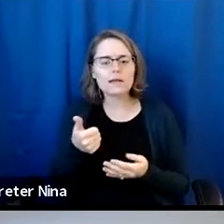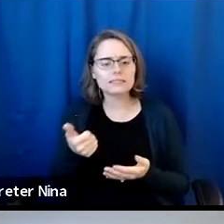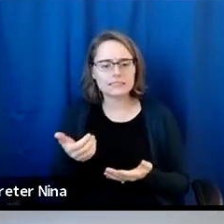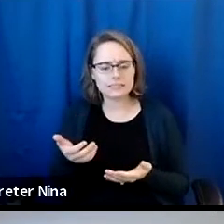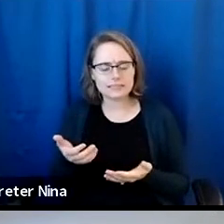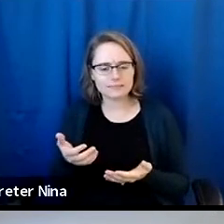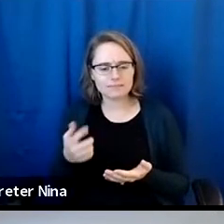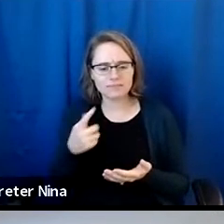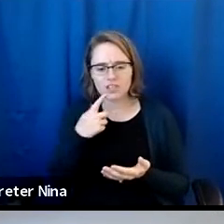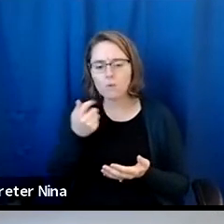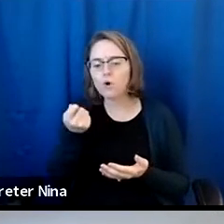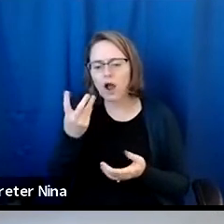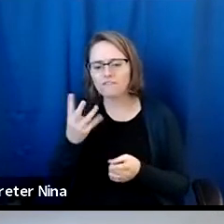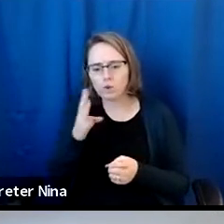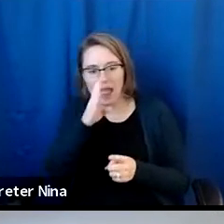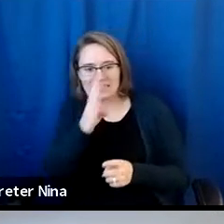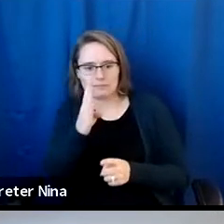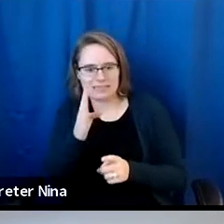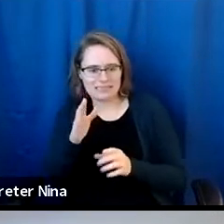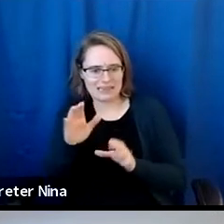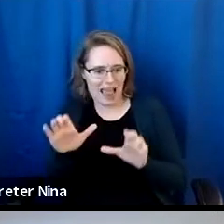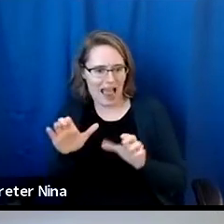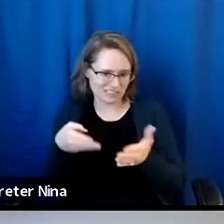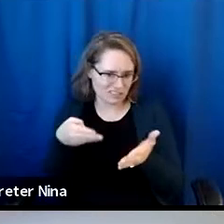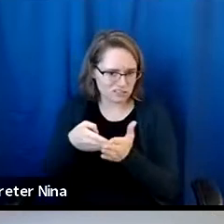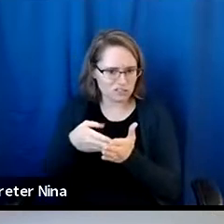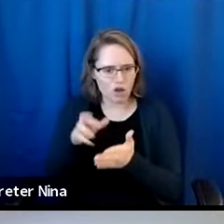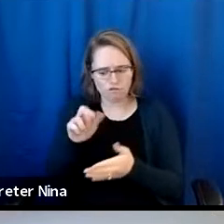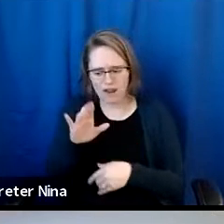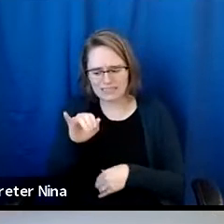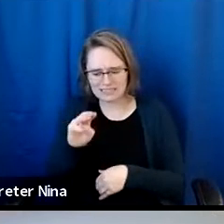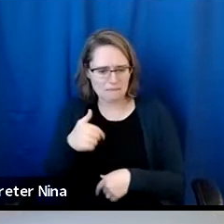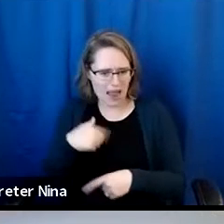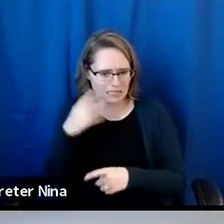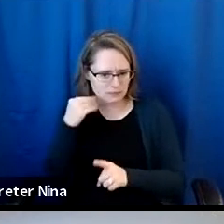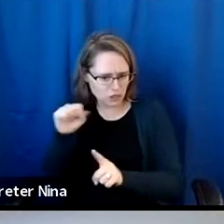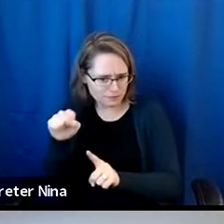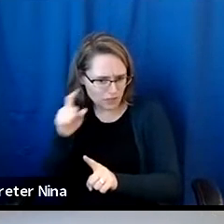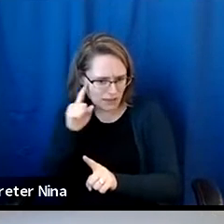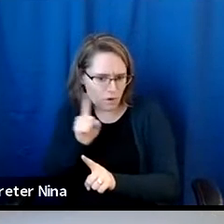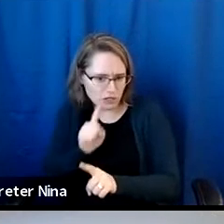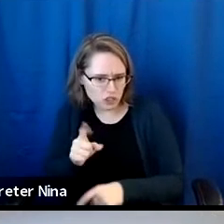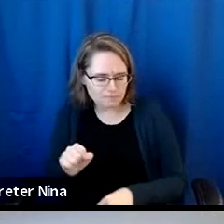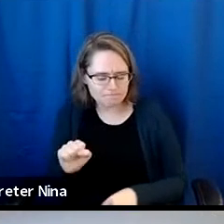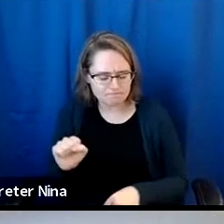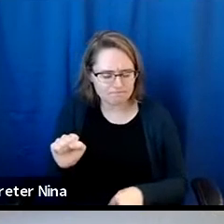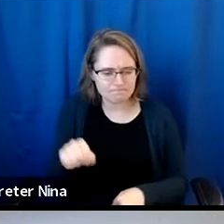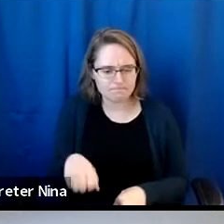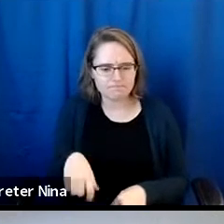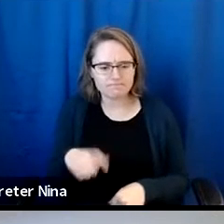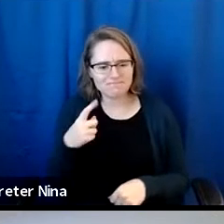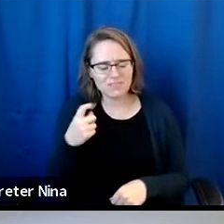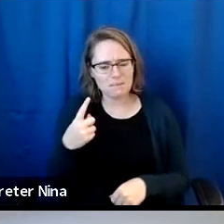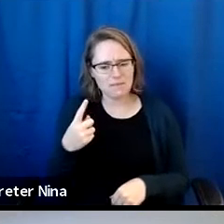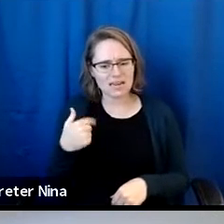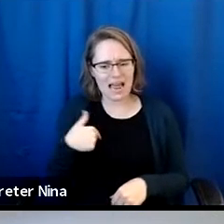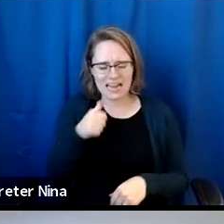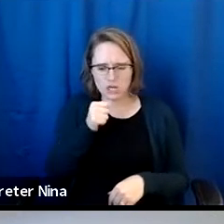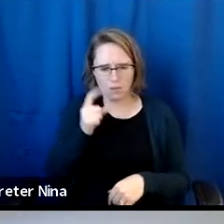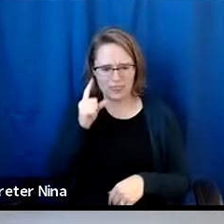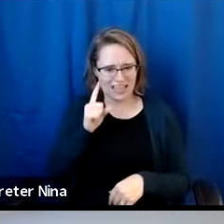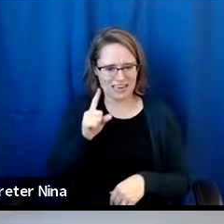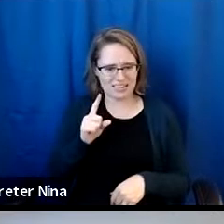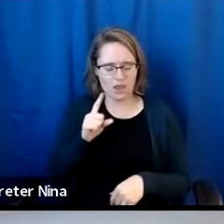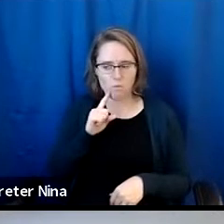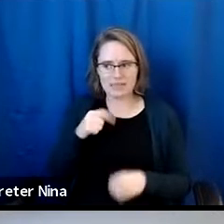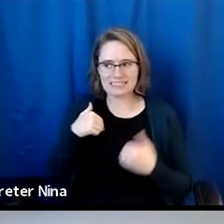There were a few explicit acts of bigotry or racism that I experienced for sure when I came to Minnesota, but I don't think it was